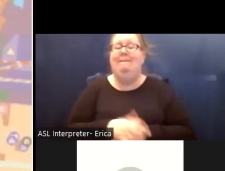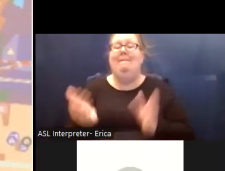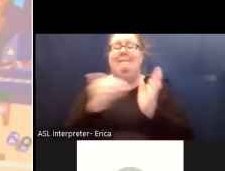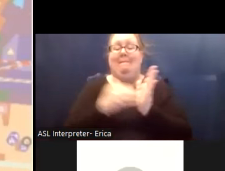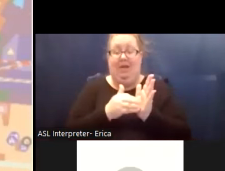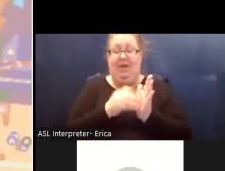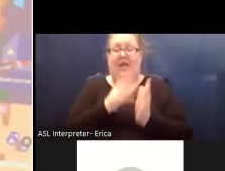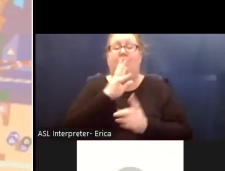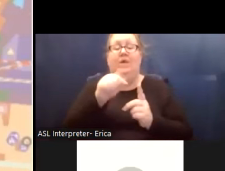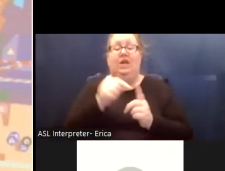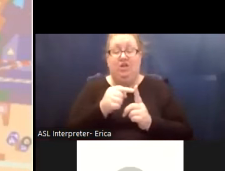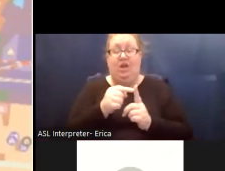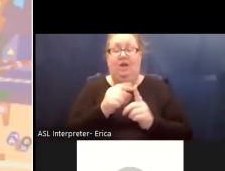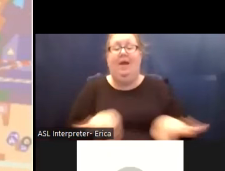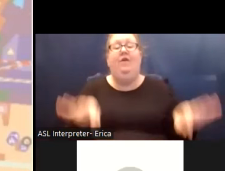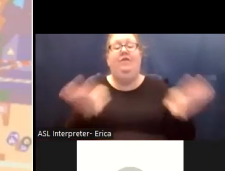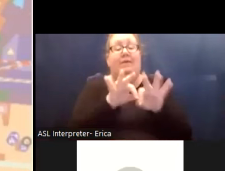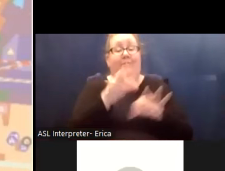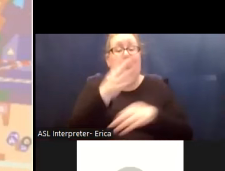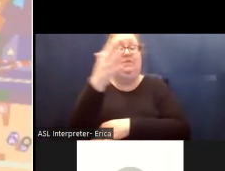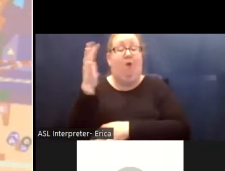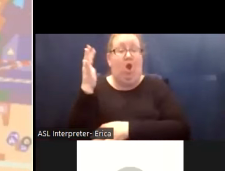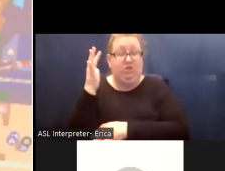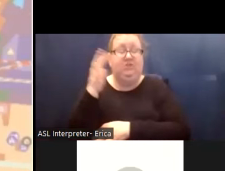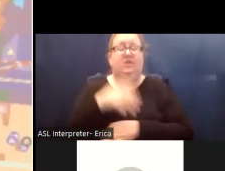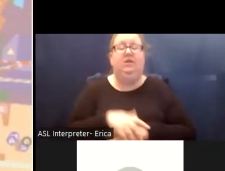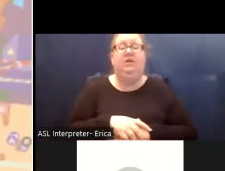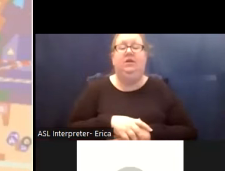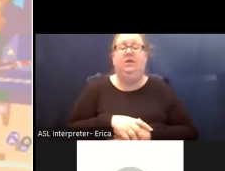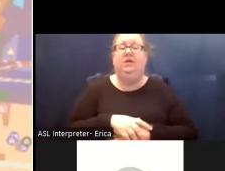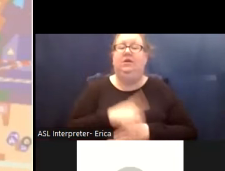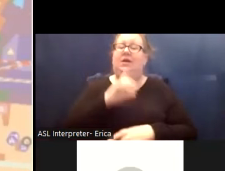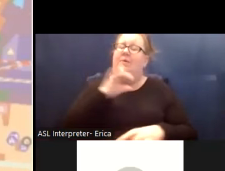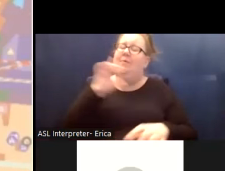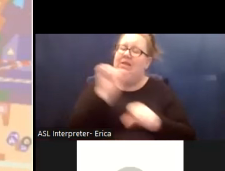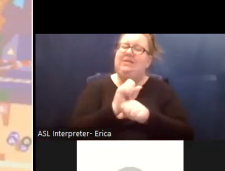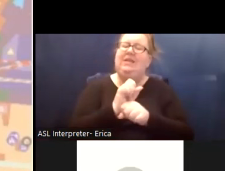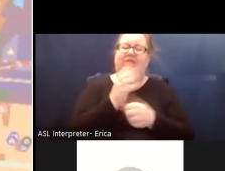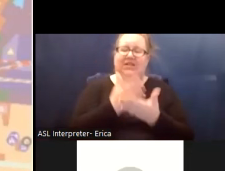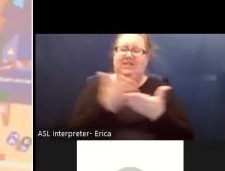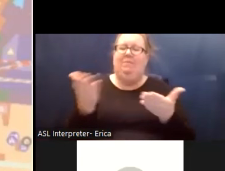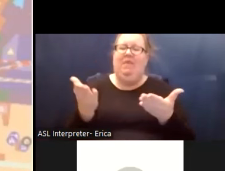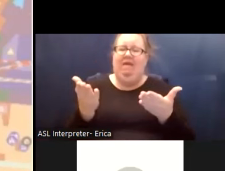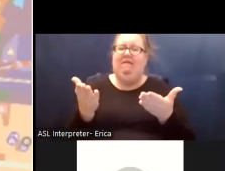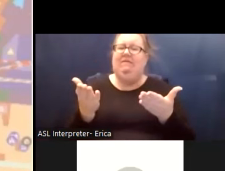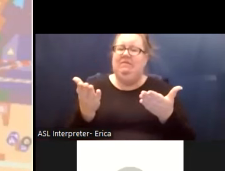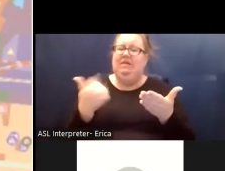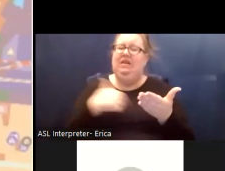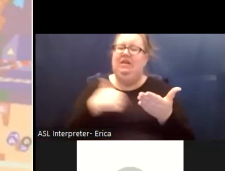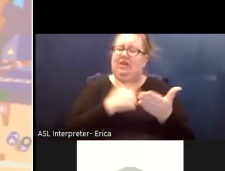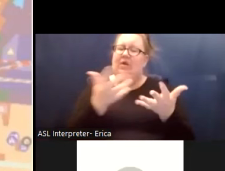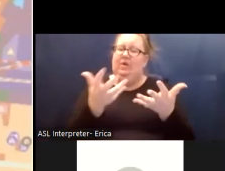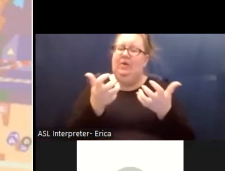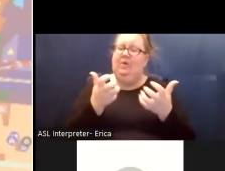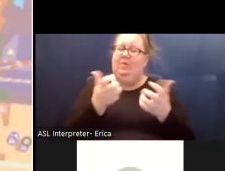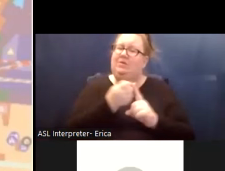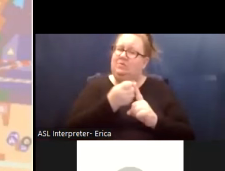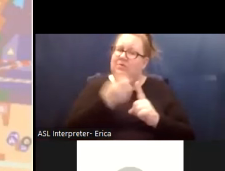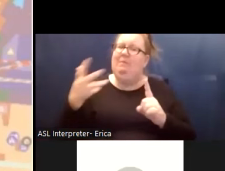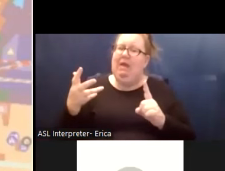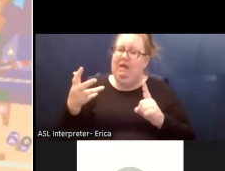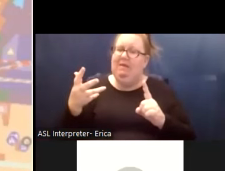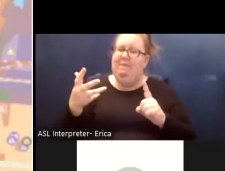talk about the importance of parks, but there's definitely some things that we'd like to expand upon